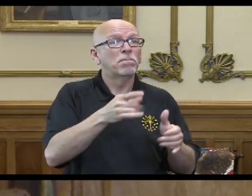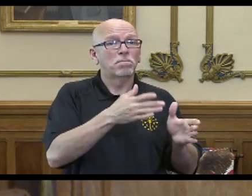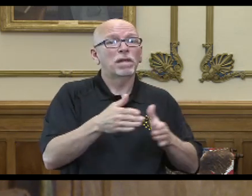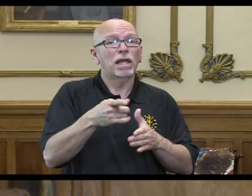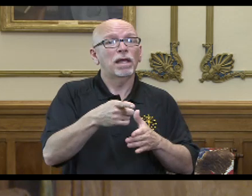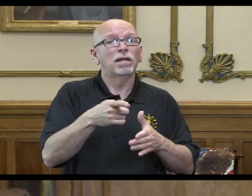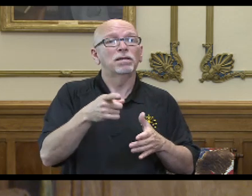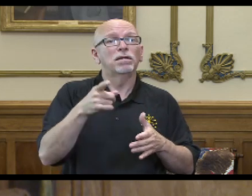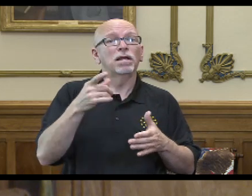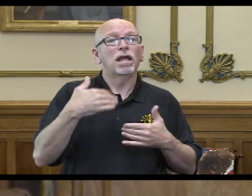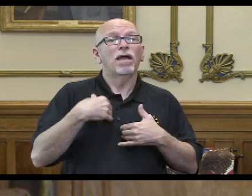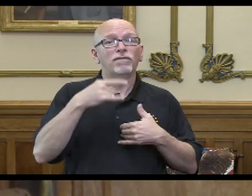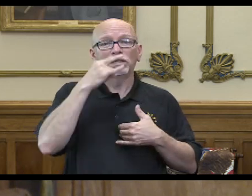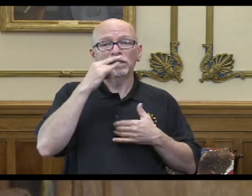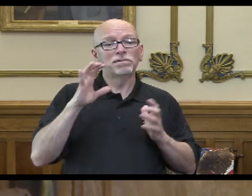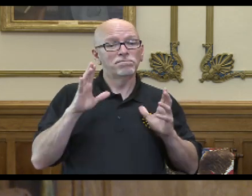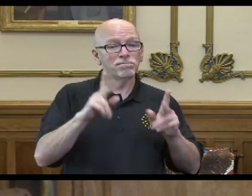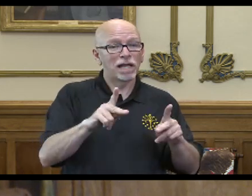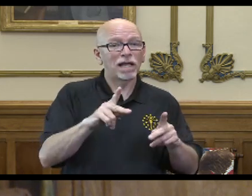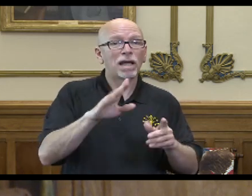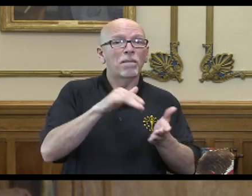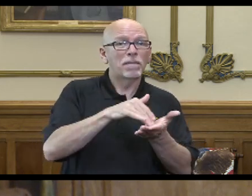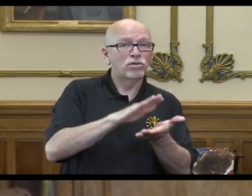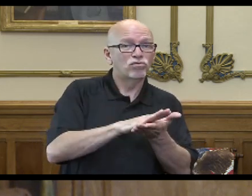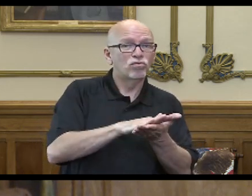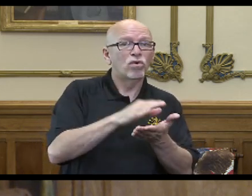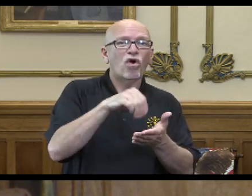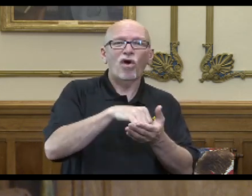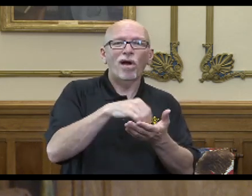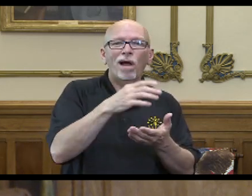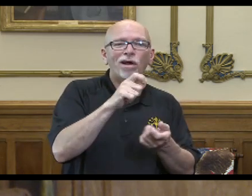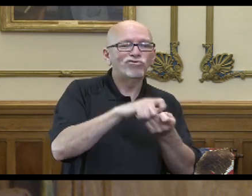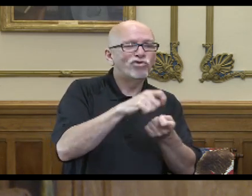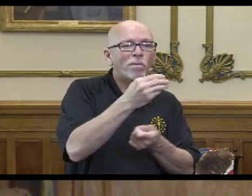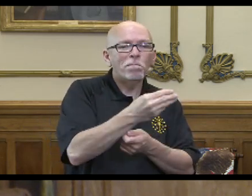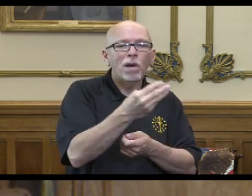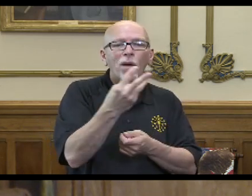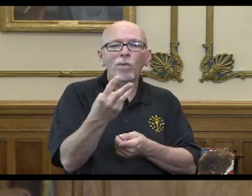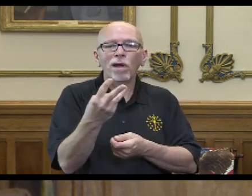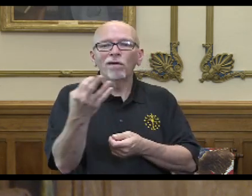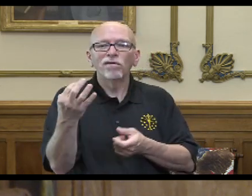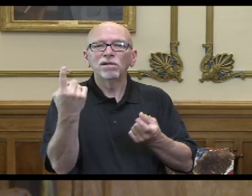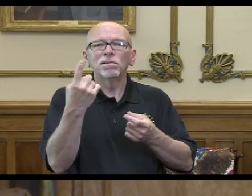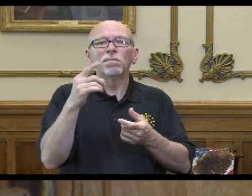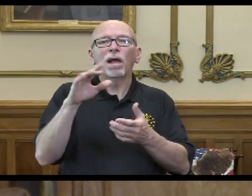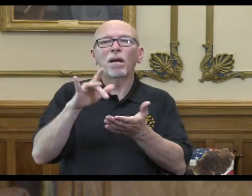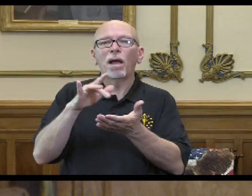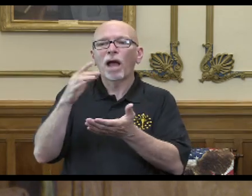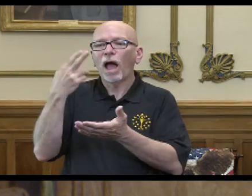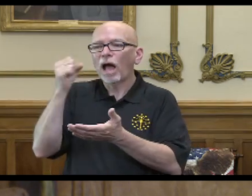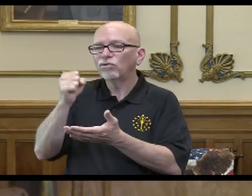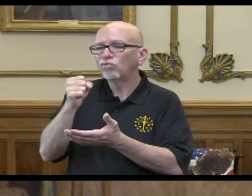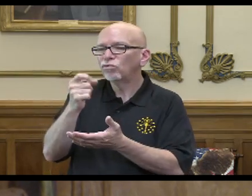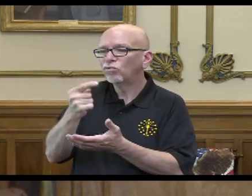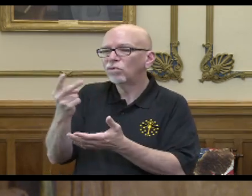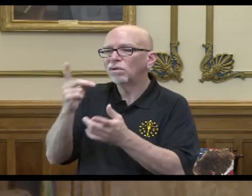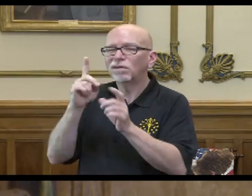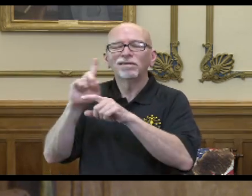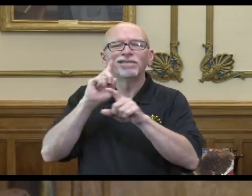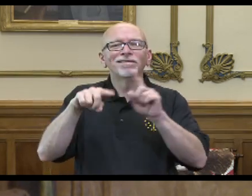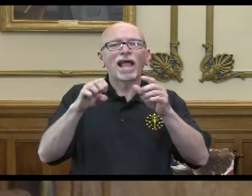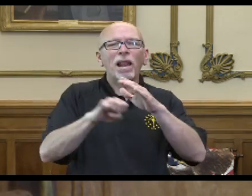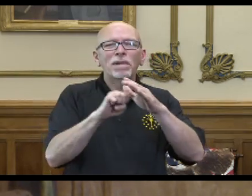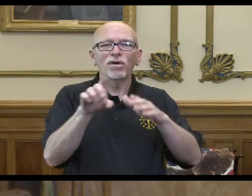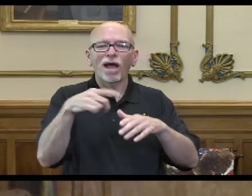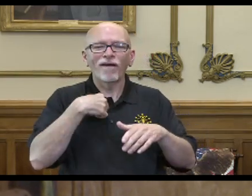bringing individual kids back in middle school certain days of the week, in high school certain days of the week, in elementary certain times. So it